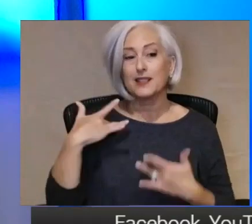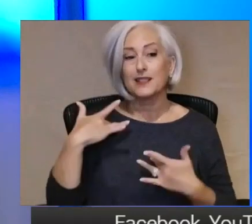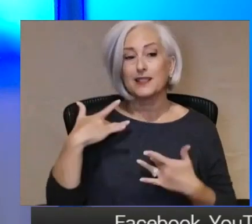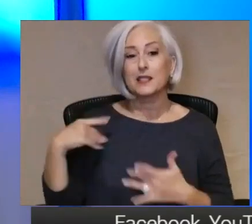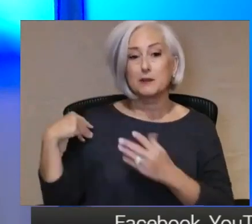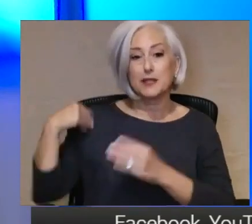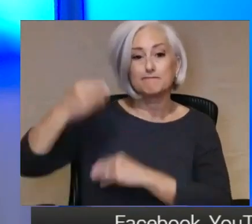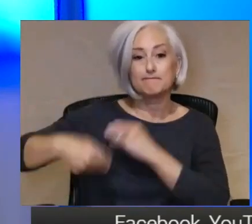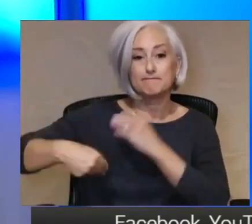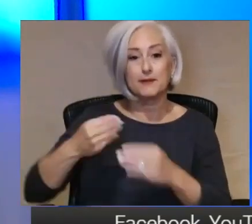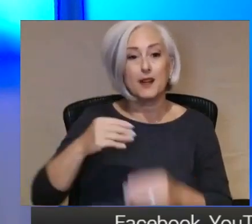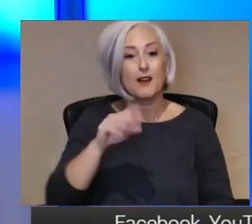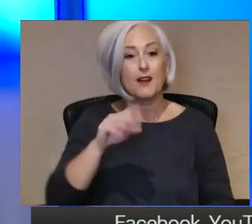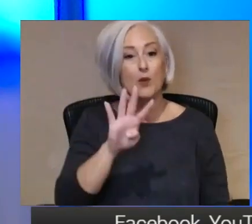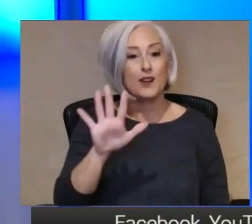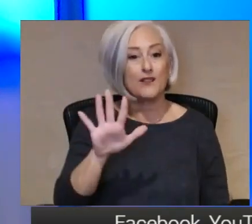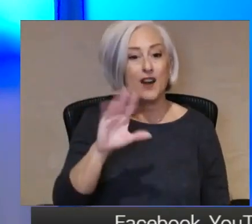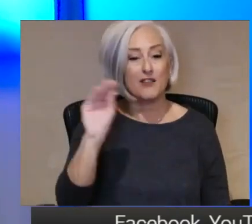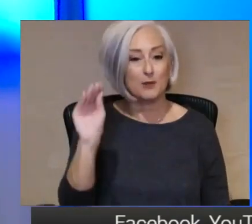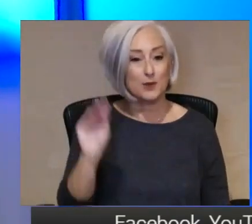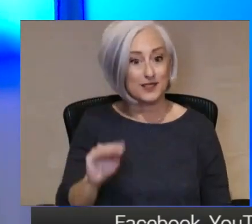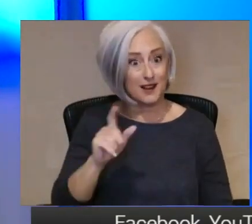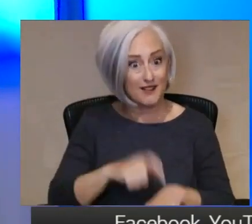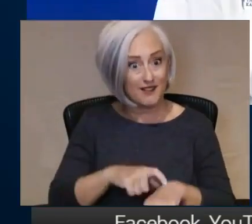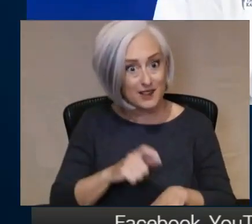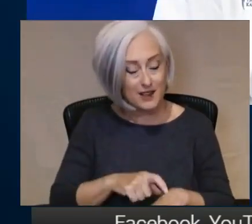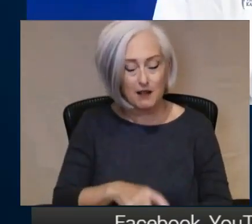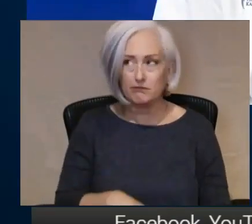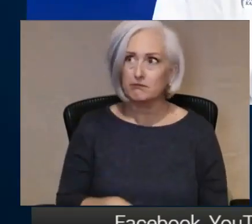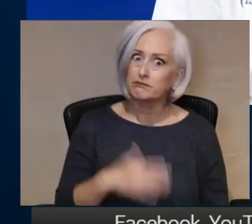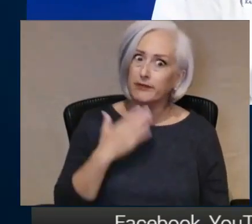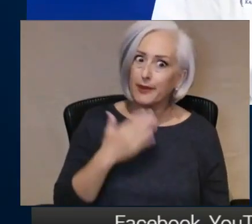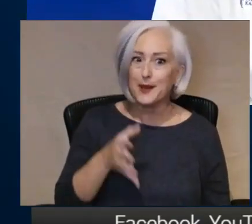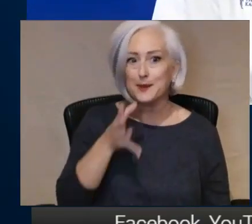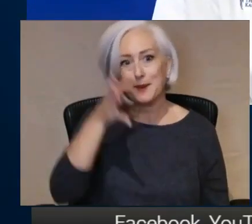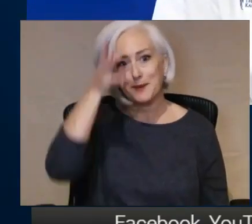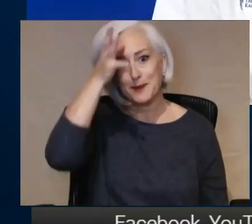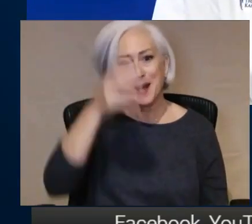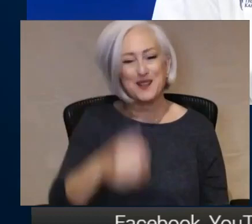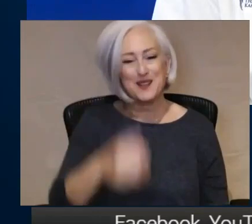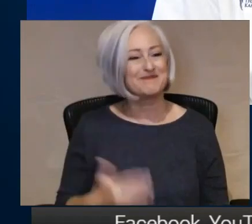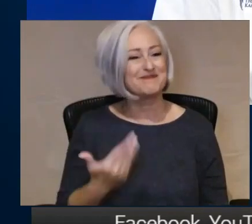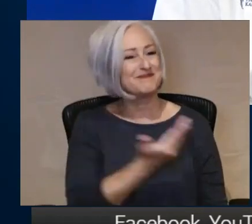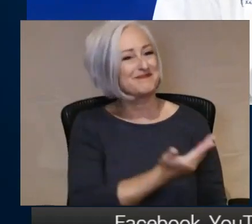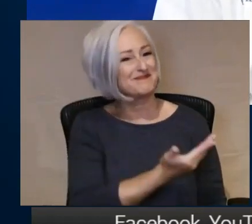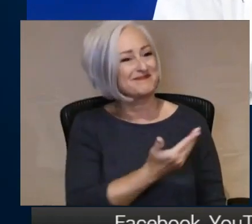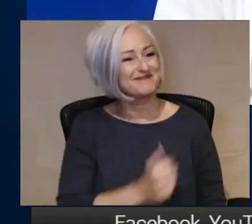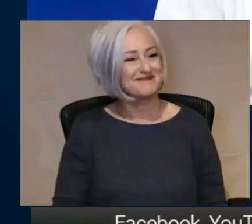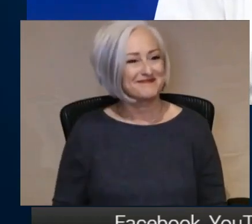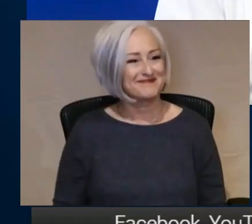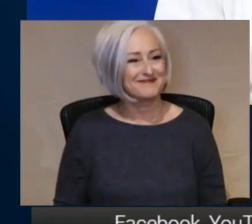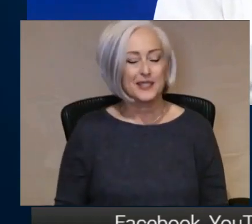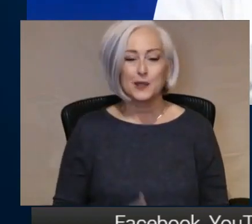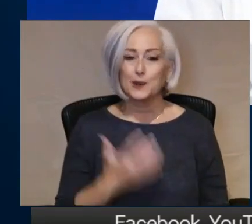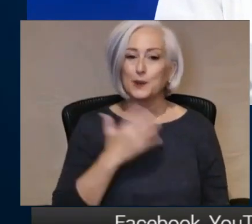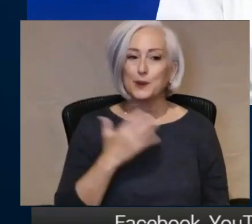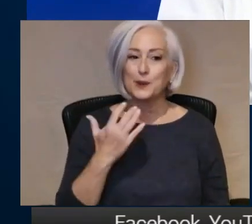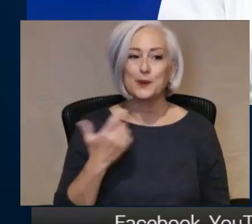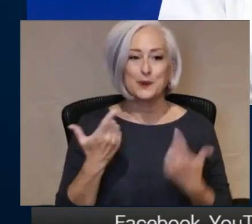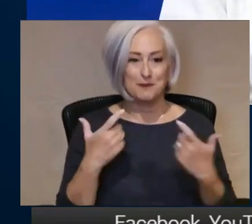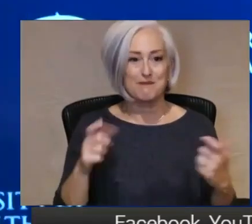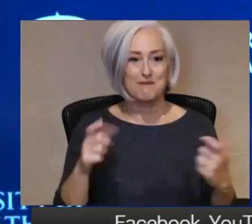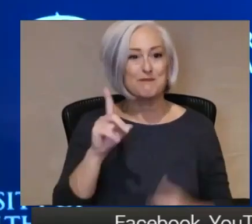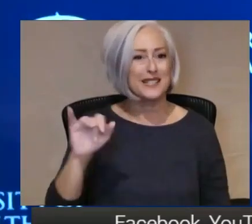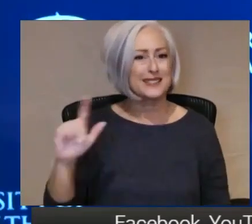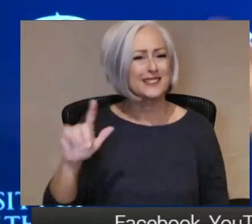time. Thanks, Mom. Thanks, Dad. Dr. Stites? Hey, this is a big deal. This is a really big deal. And those pictures are great.